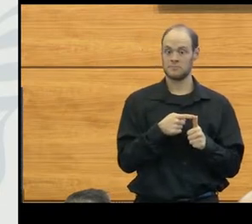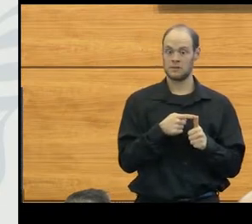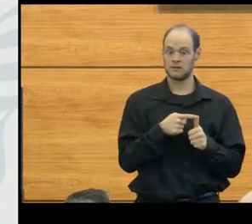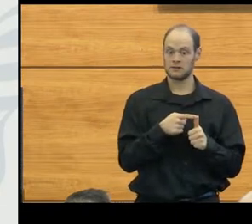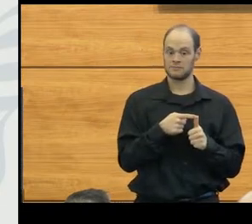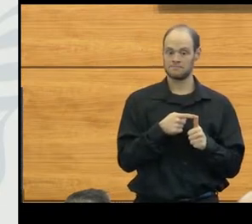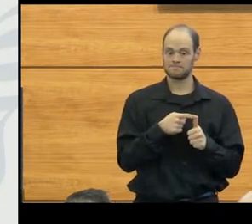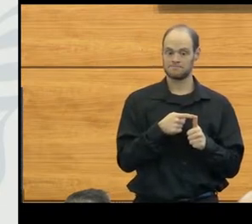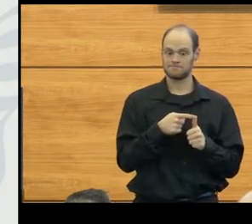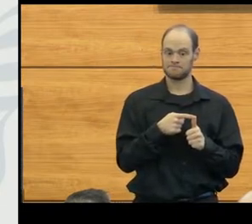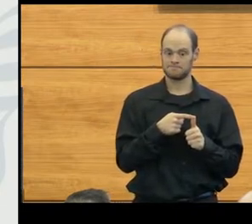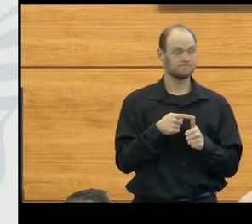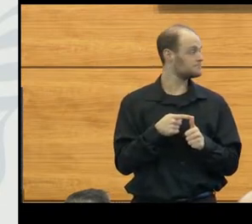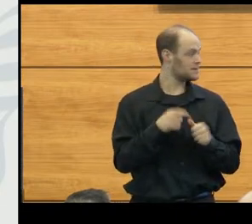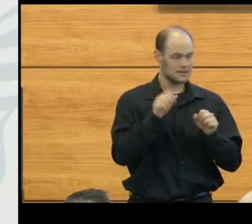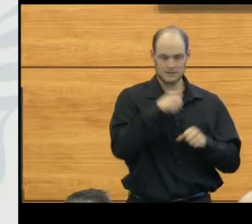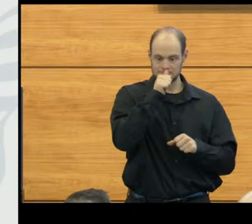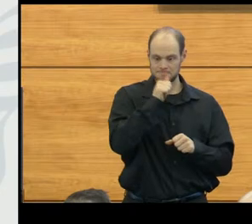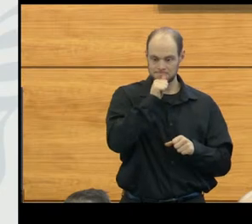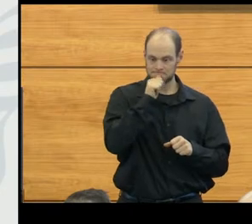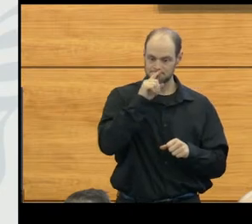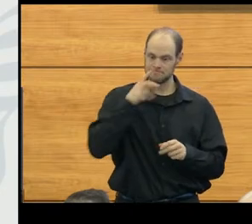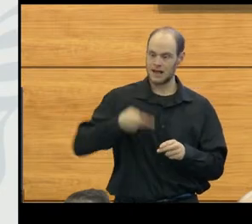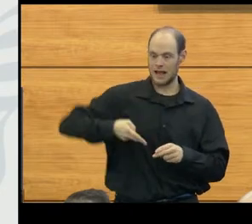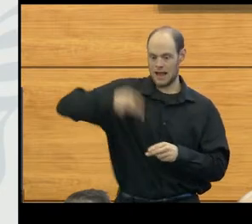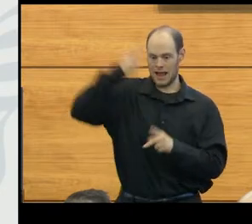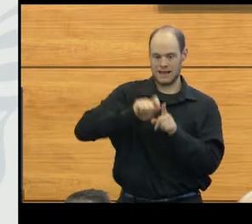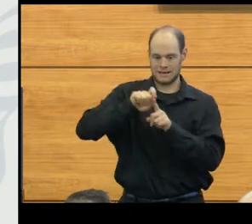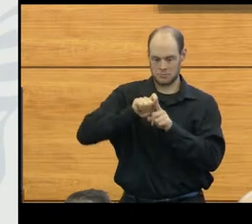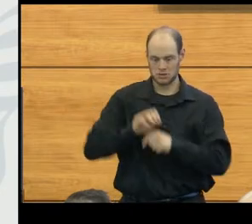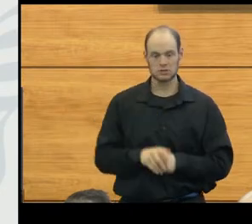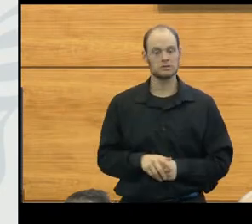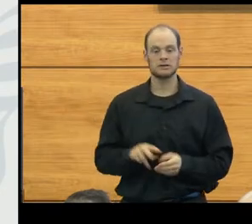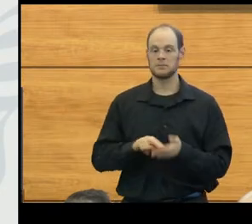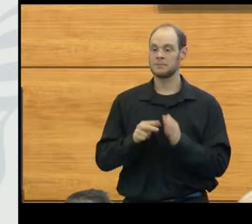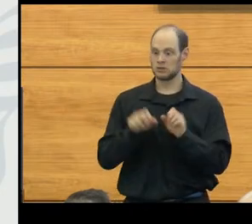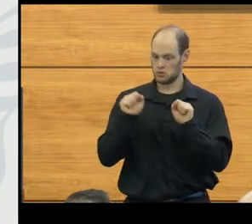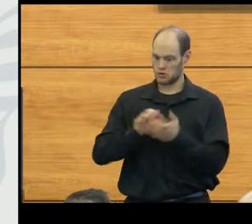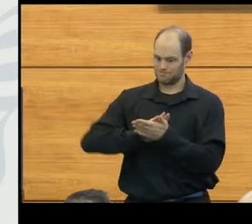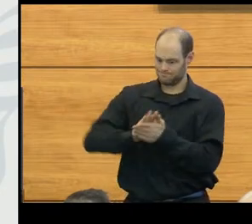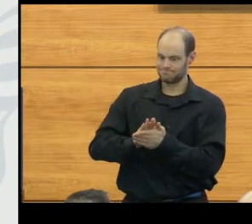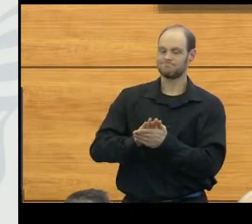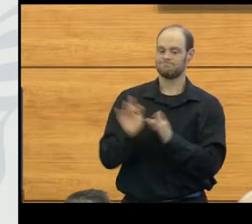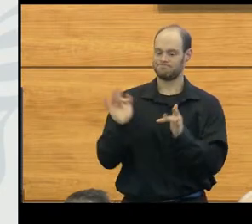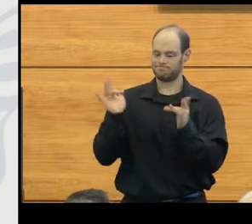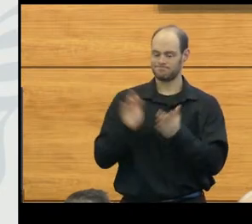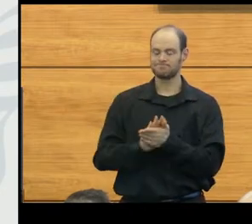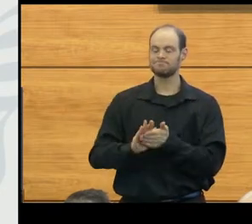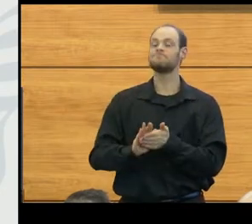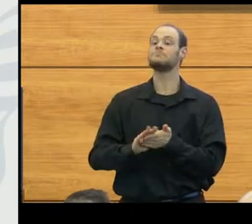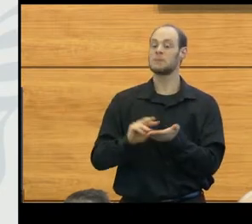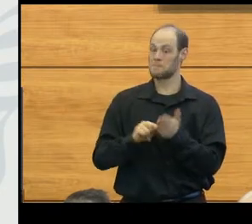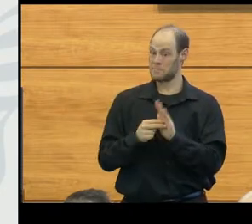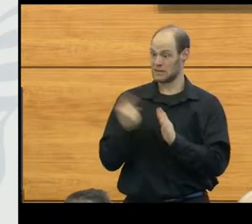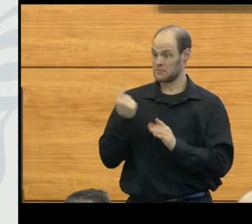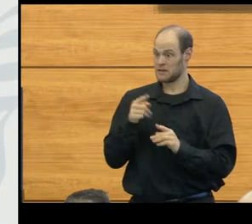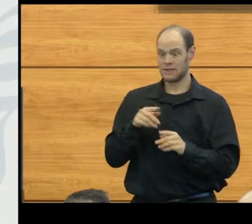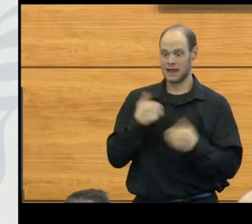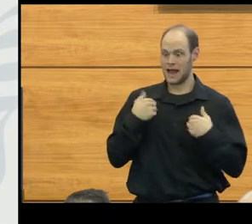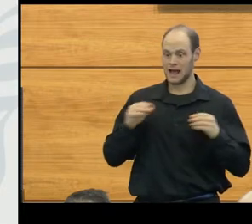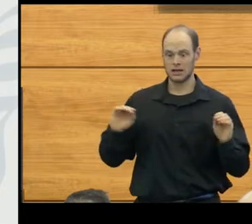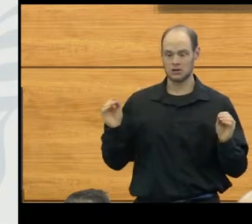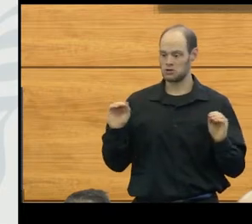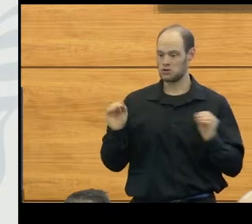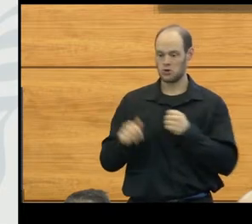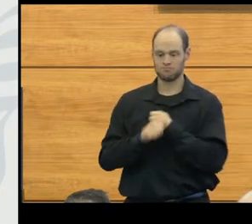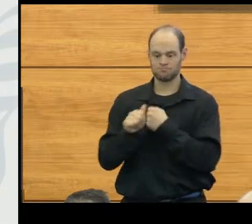be it could tolerate extreme temperatures, so you could sterilize it. All of a sudden, there might be something that didn't have